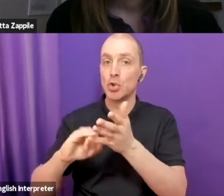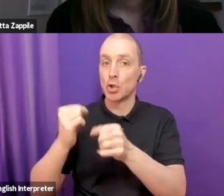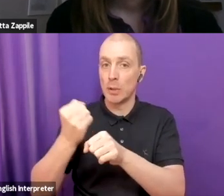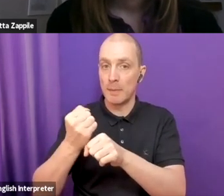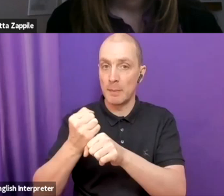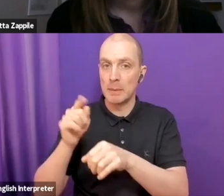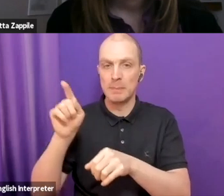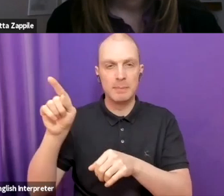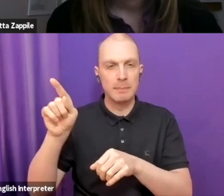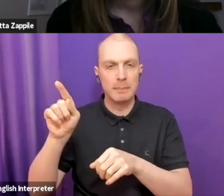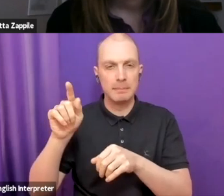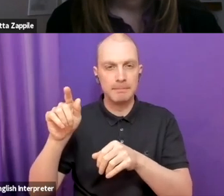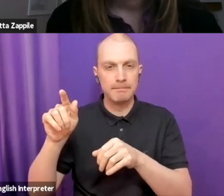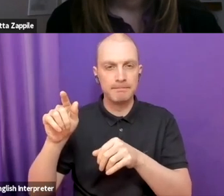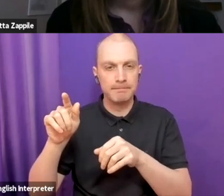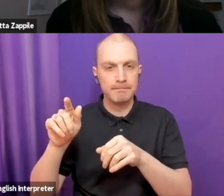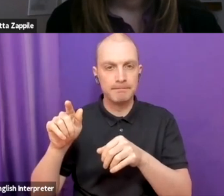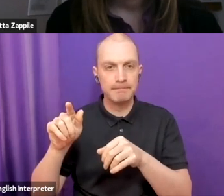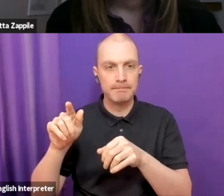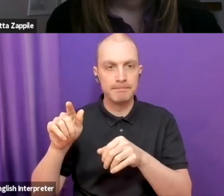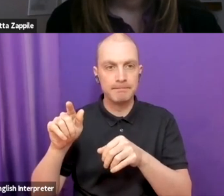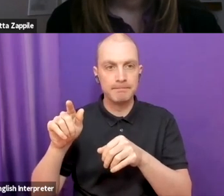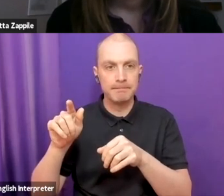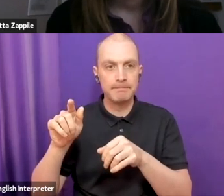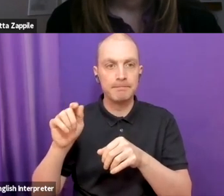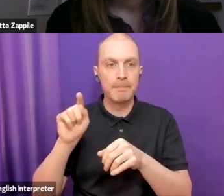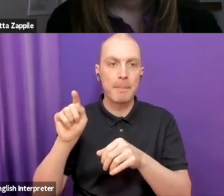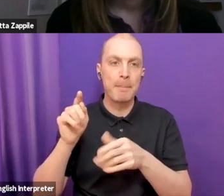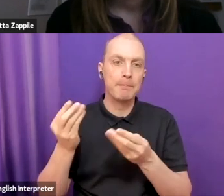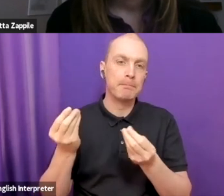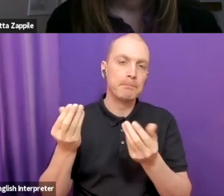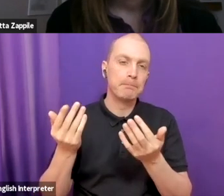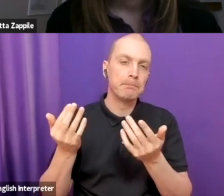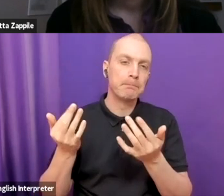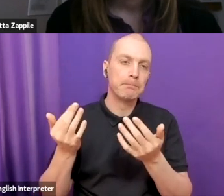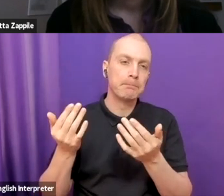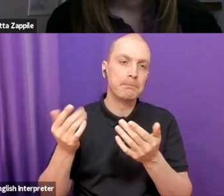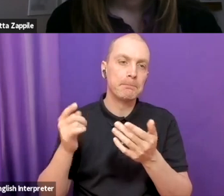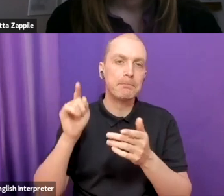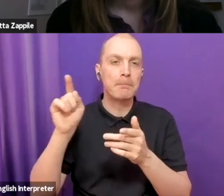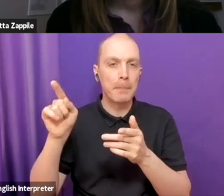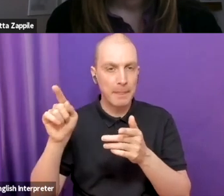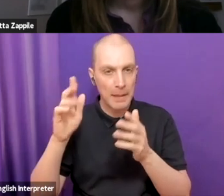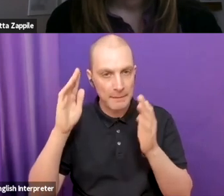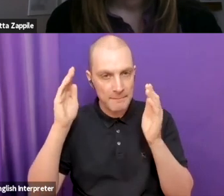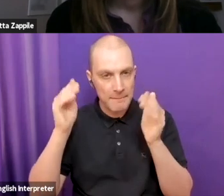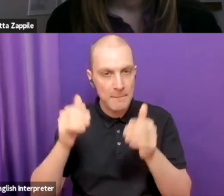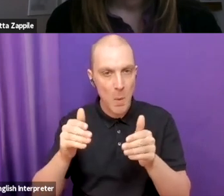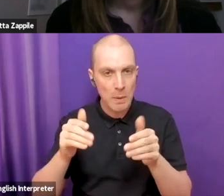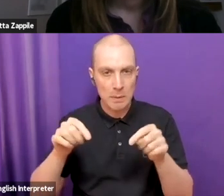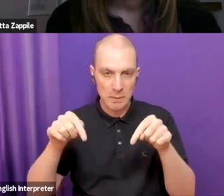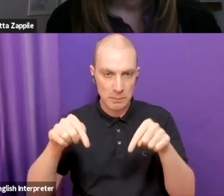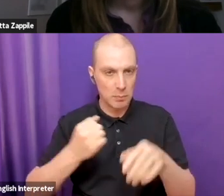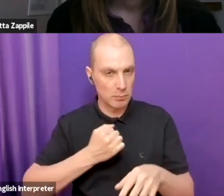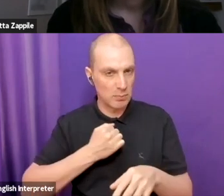more in our terrain and land and